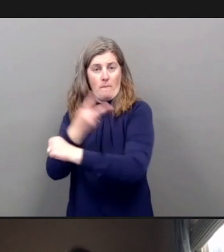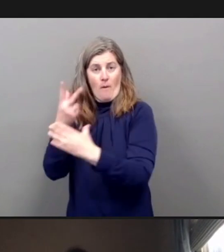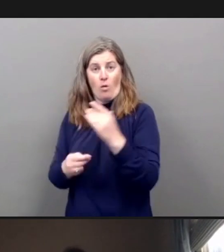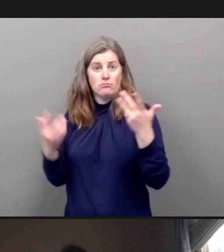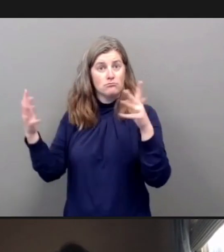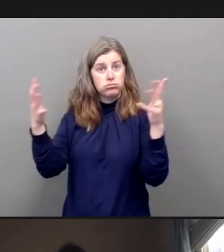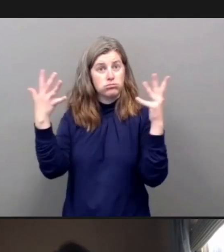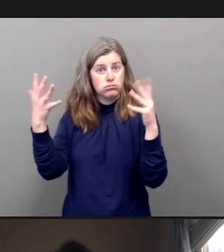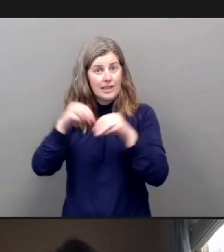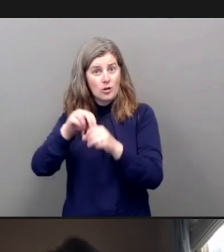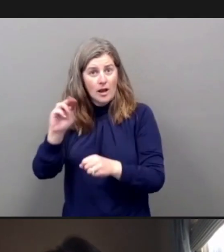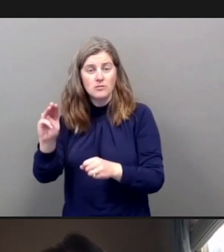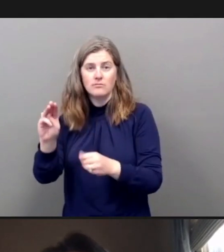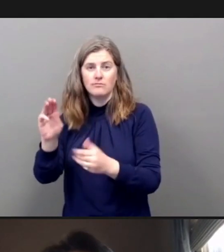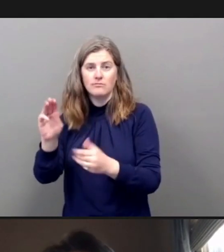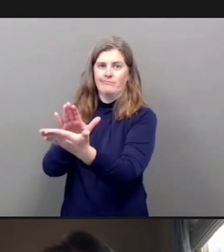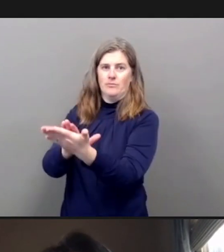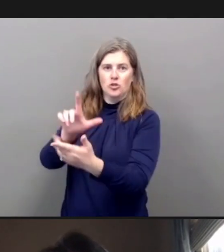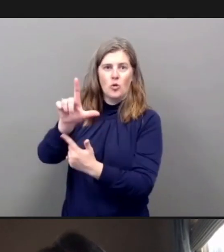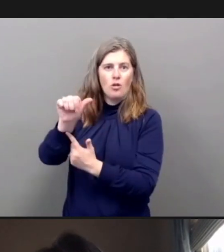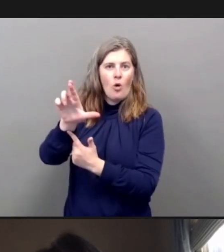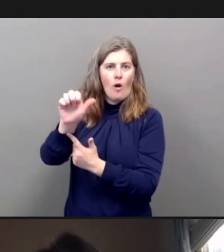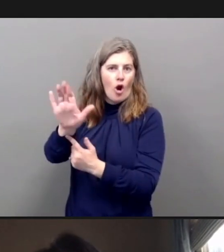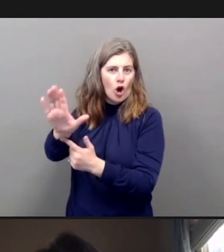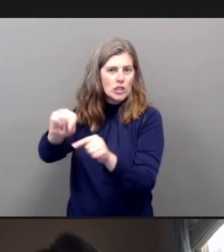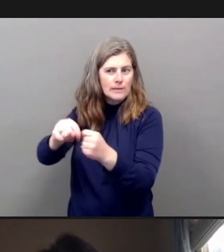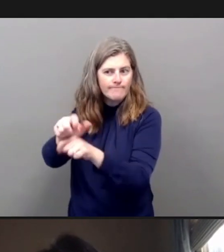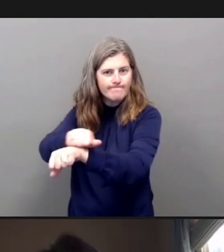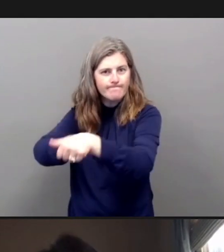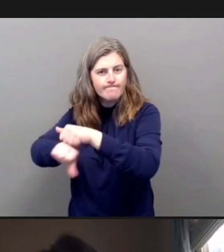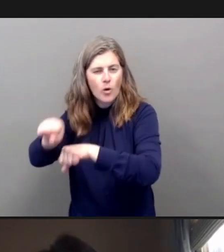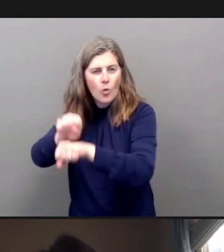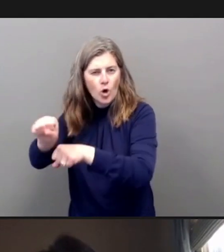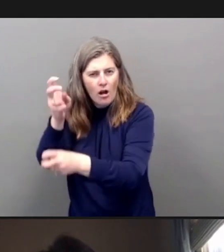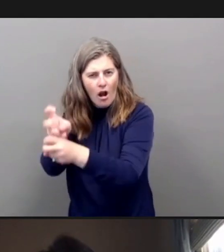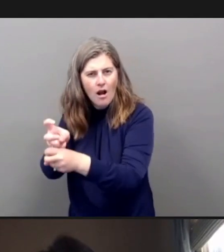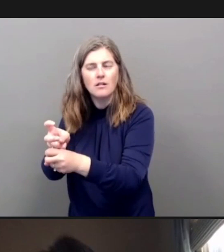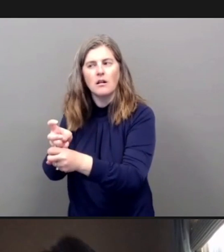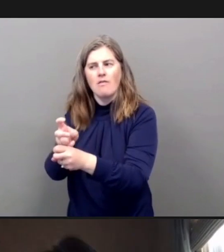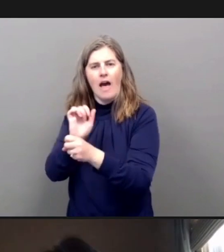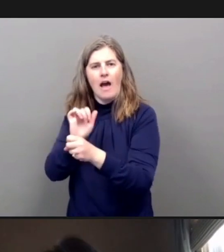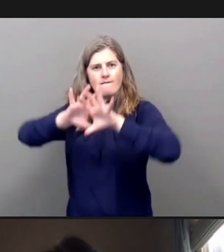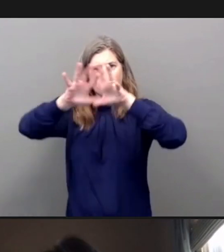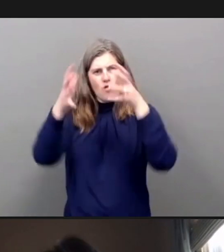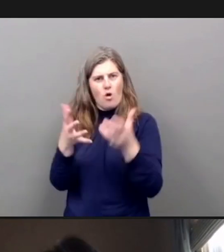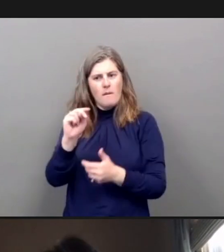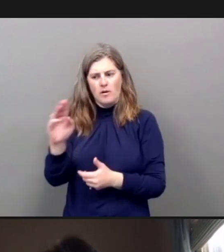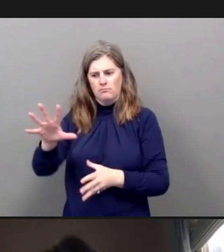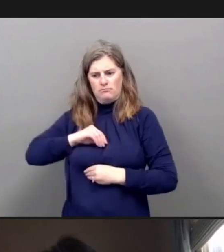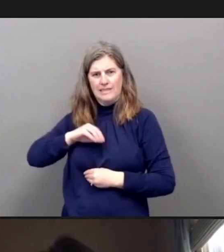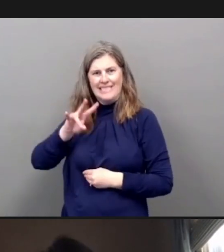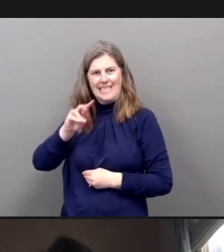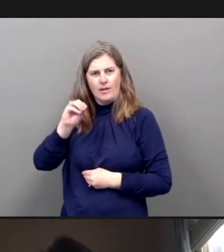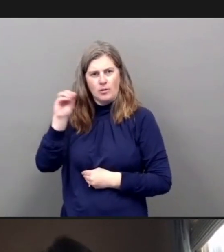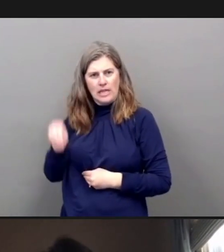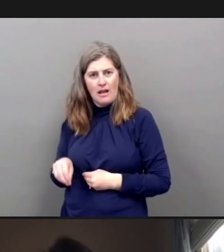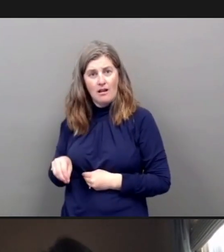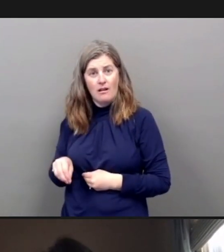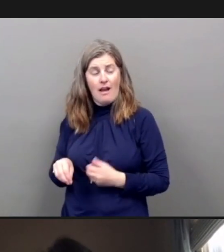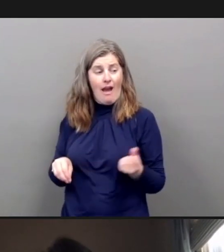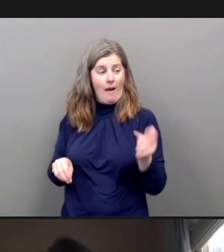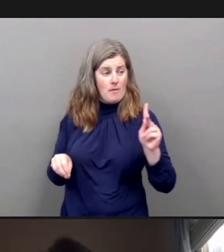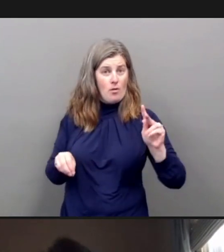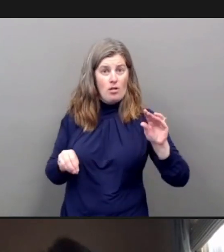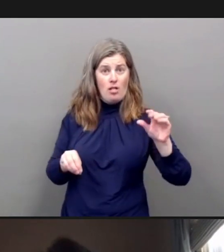yay, and hats off to Laura and her team for that. I do take the percent of New